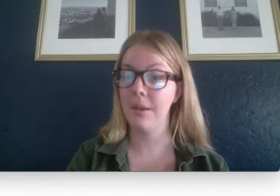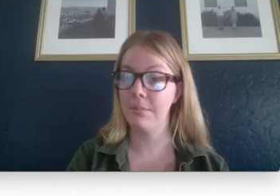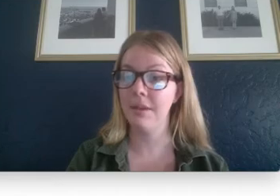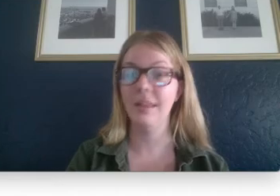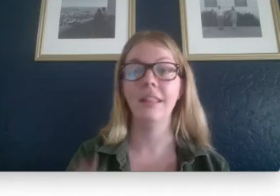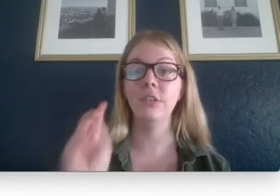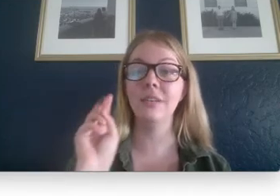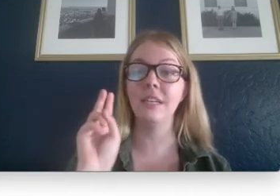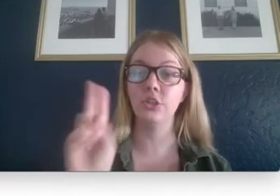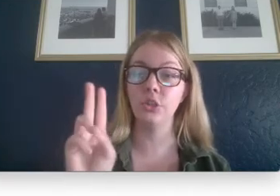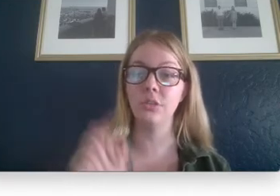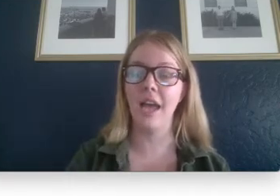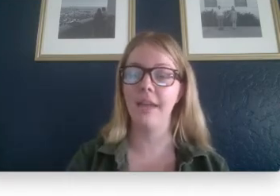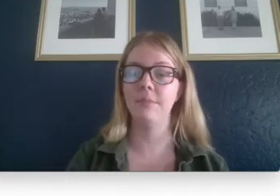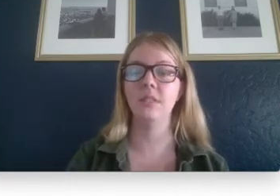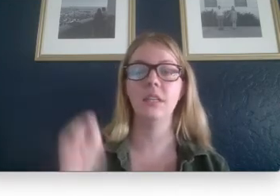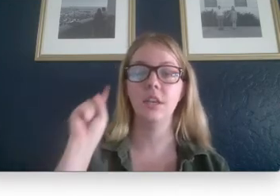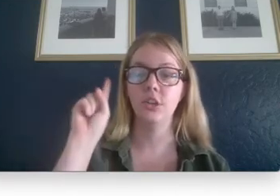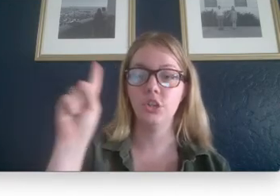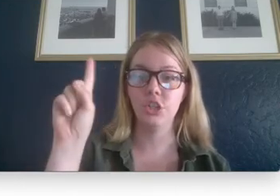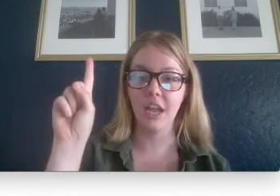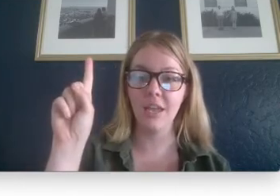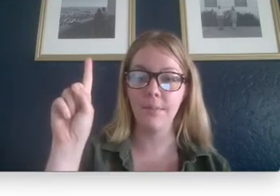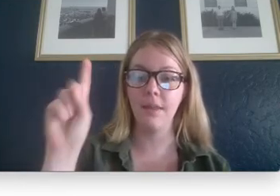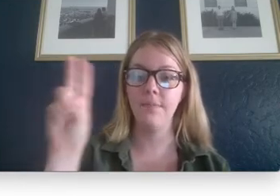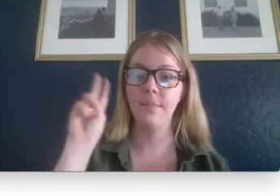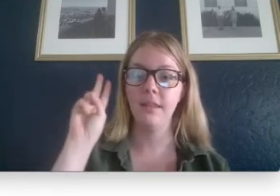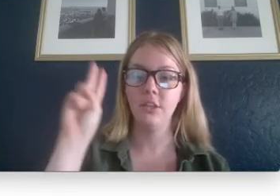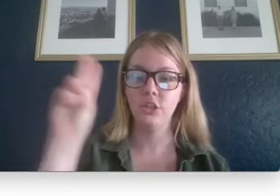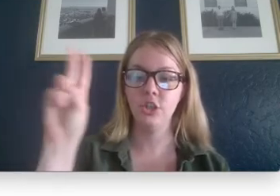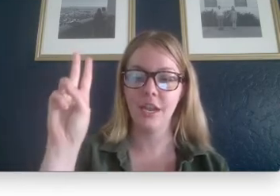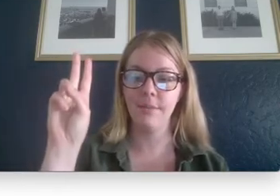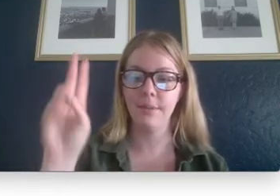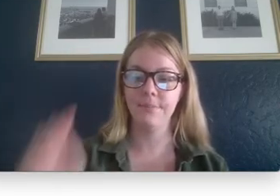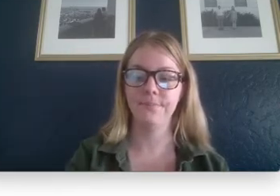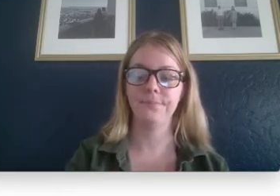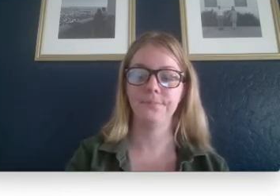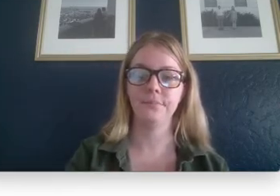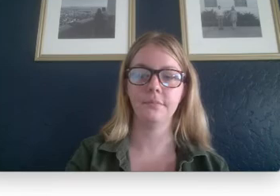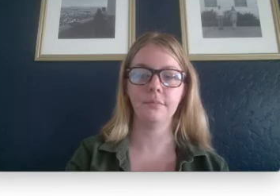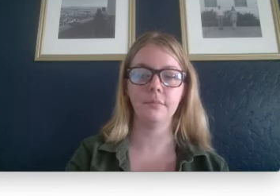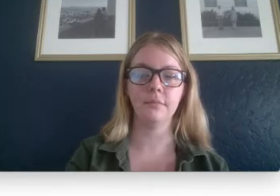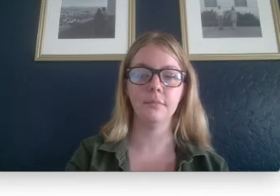Sh-a-p. Let's read it 2 times. Shape, shape.